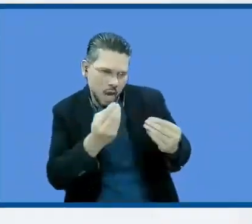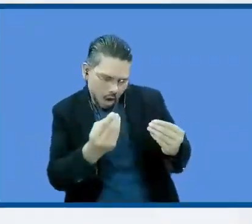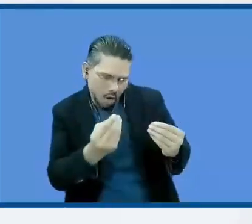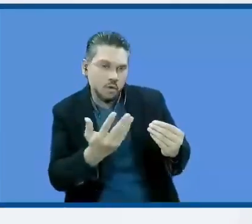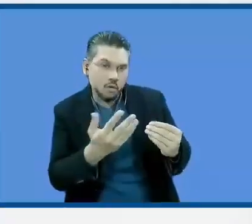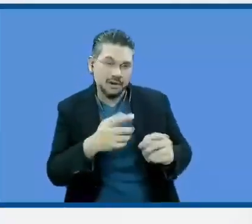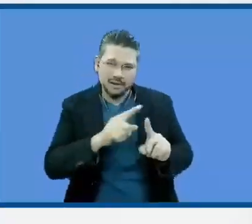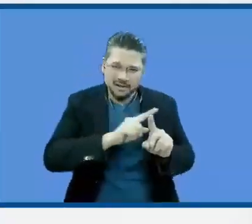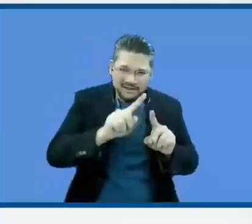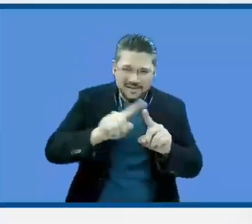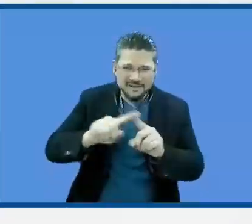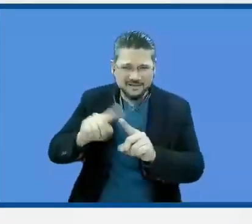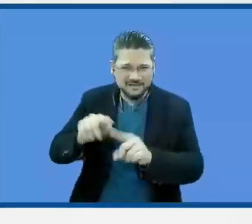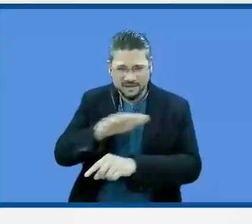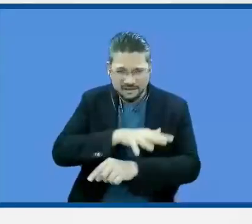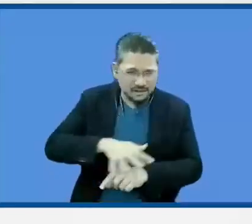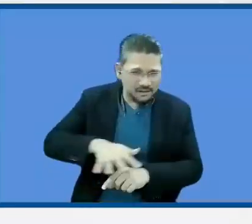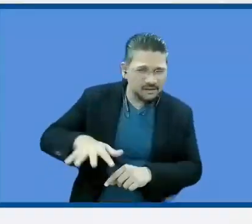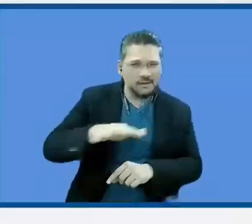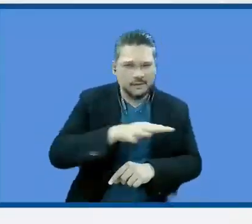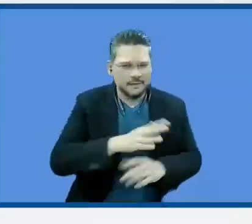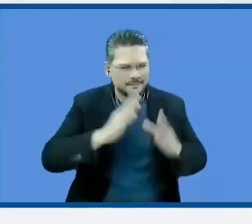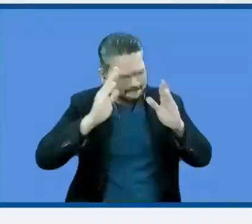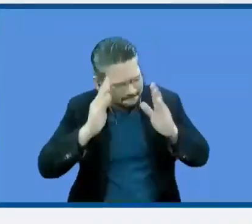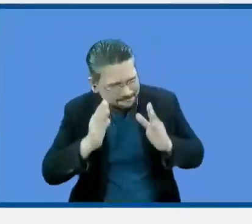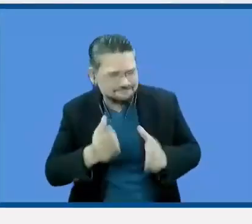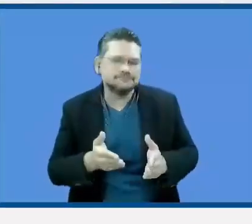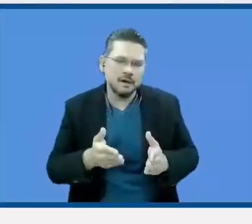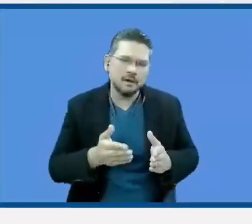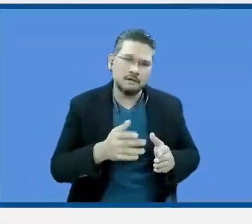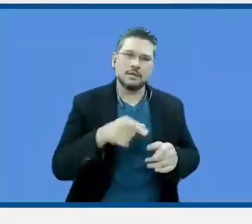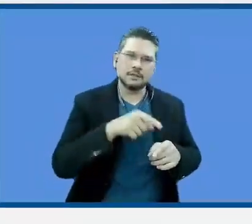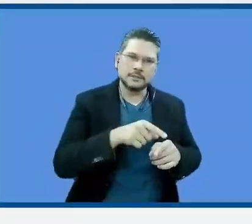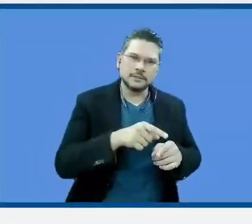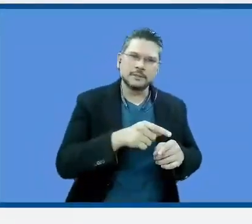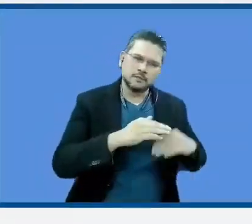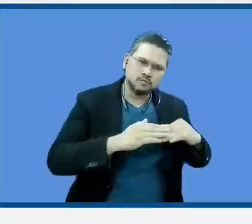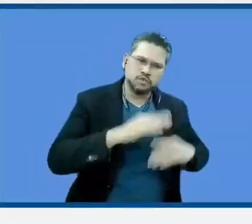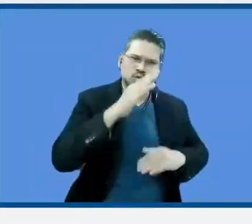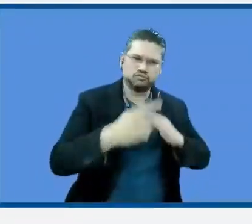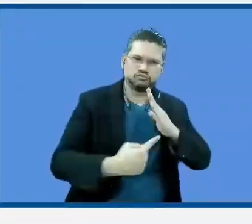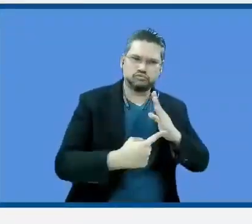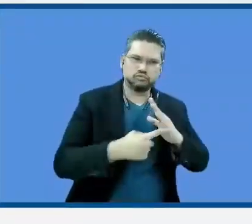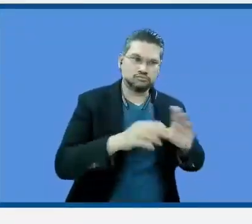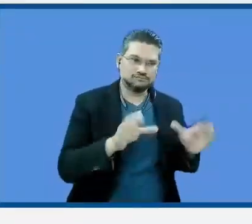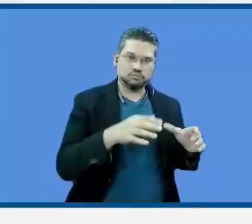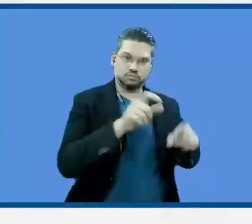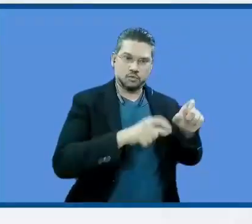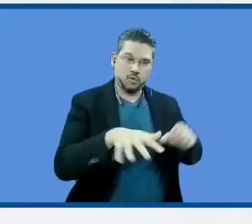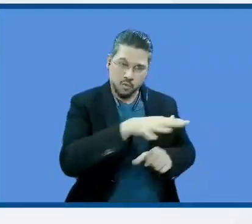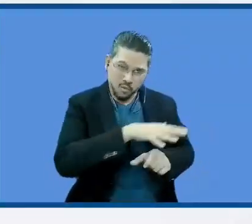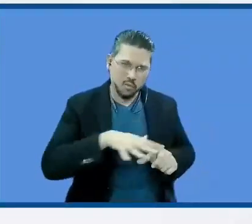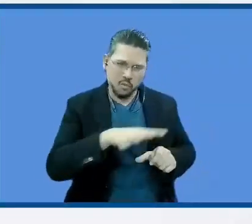have a scientific and technological community that's tightly linked